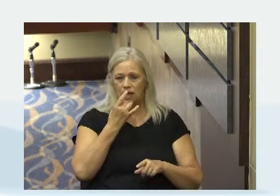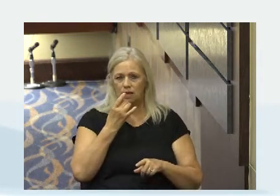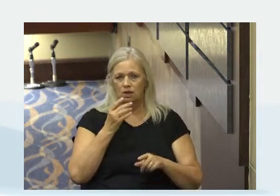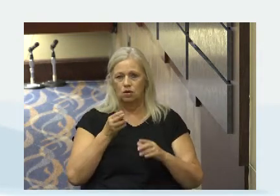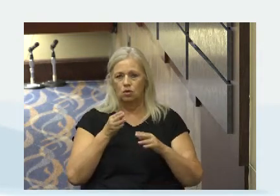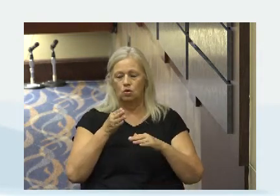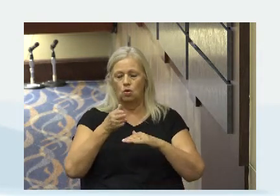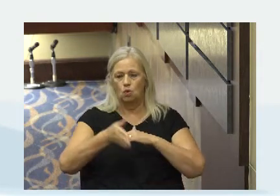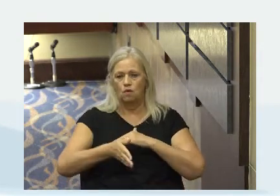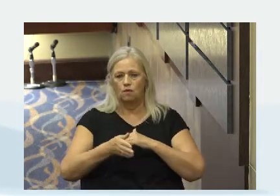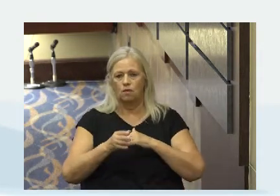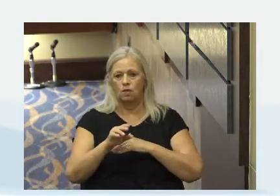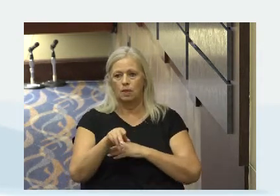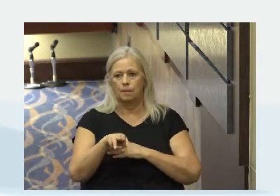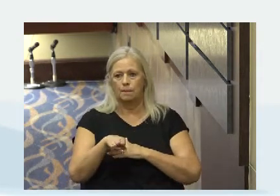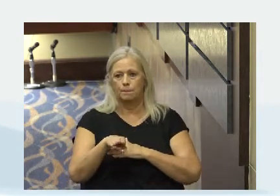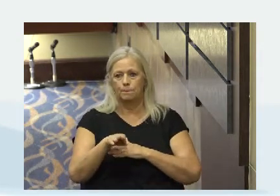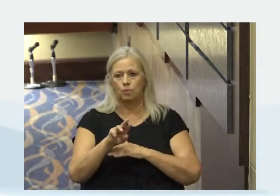Brazos River.